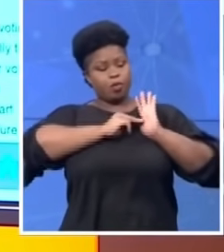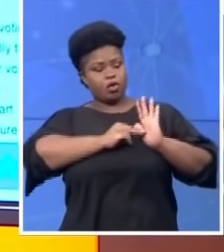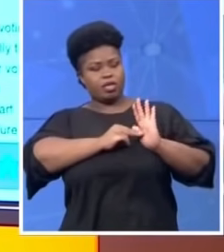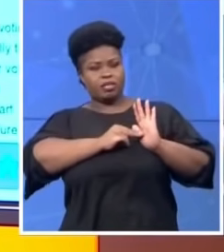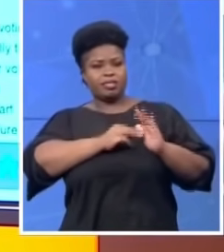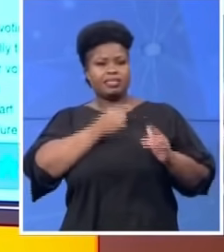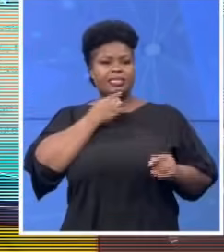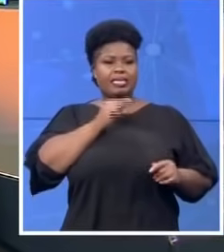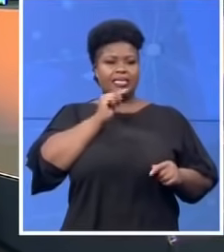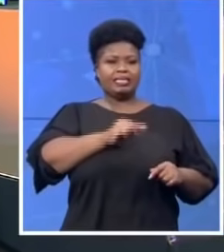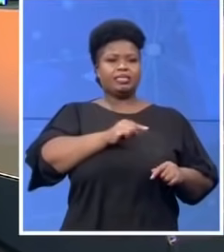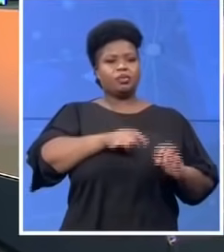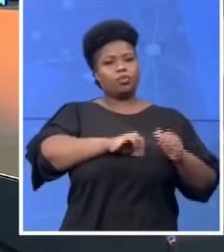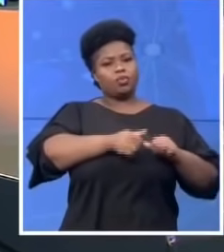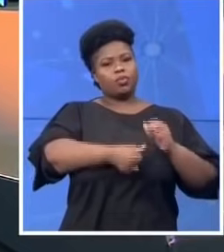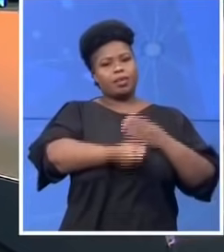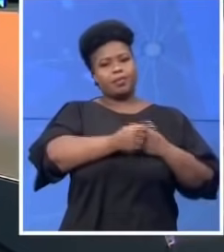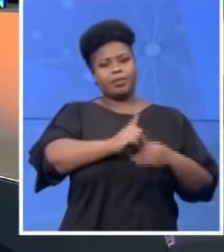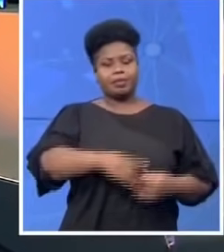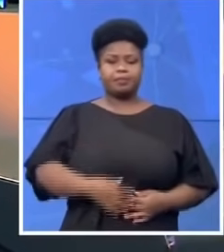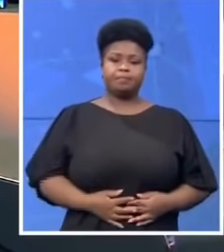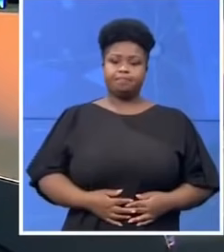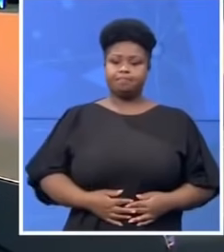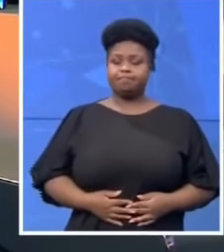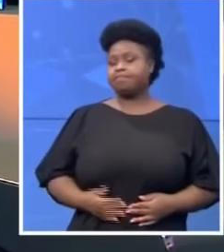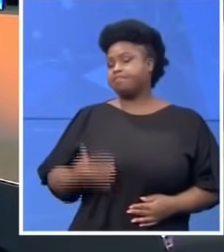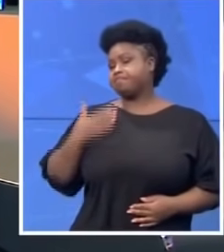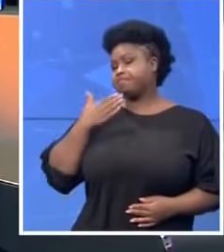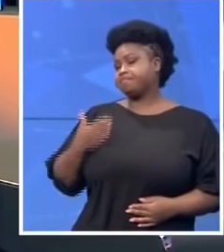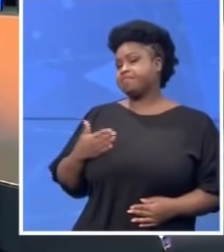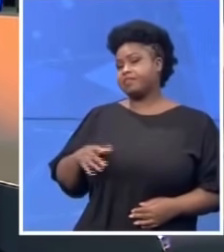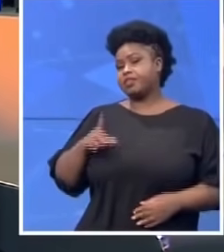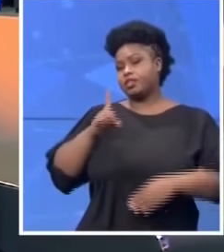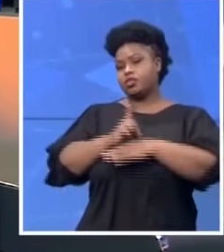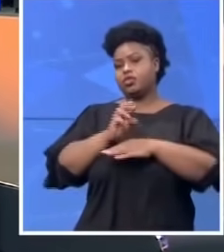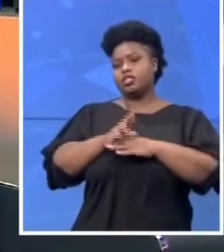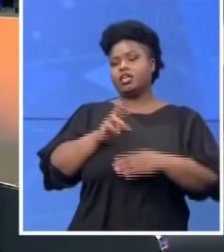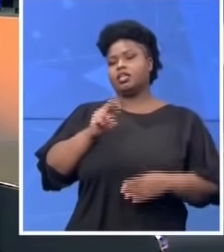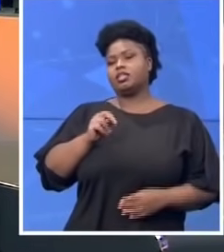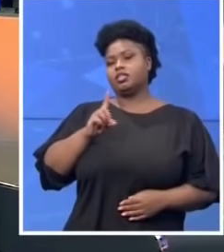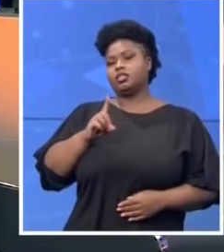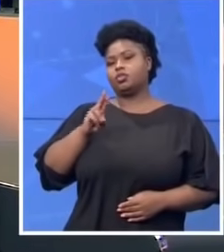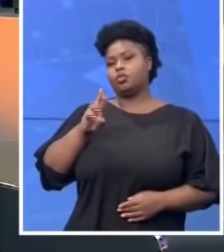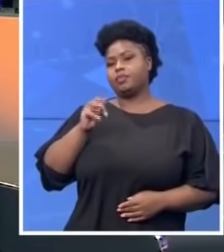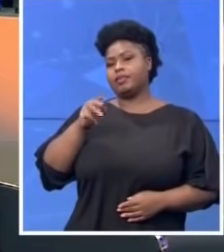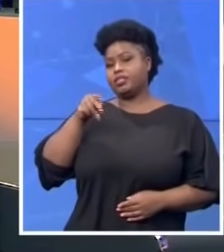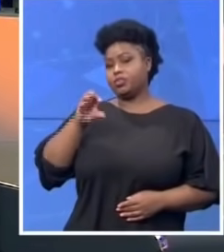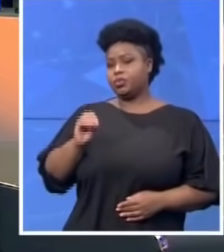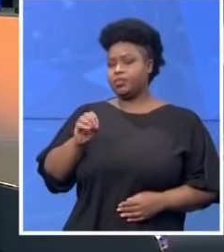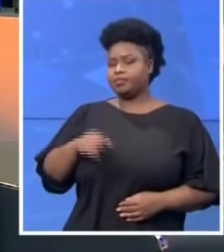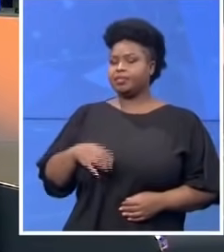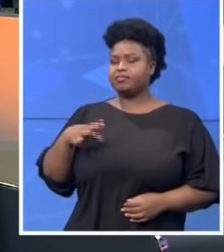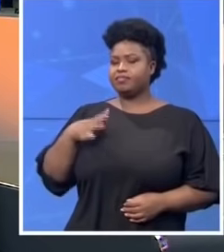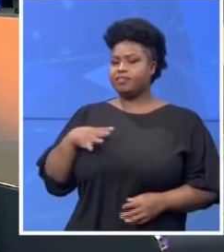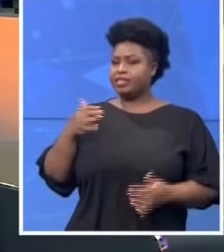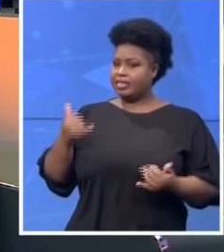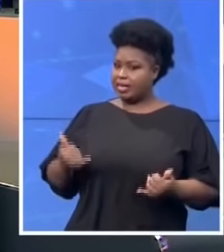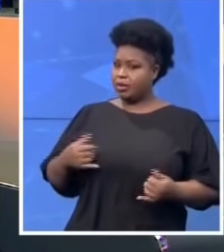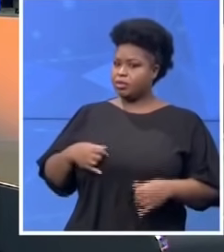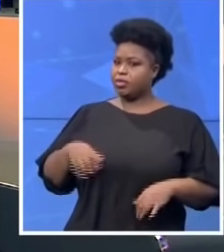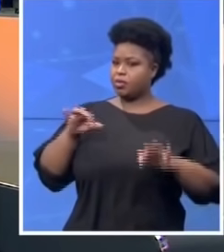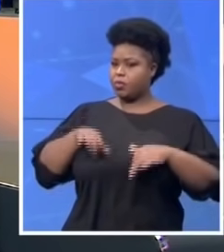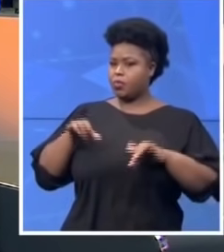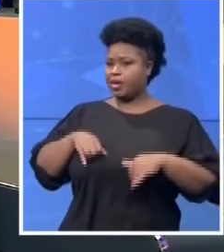so Dr. Ndumiso Cingo, we're going to have to leave it there for the time being. We're going to wait until your model has been fed a bit